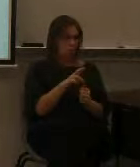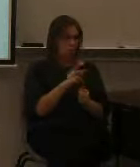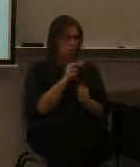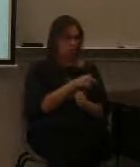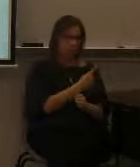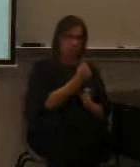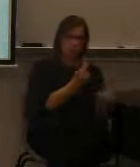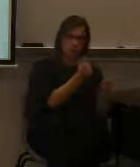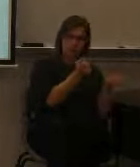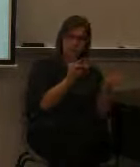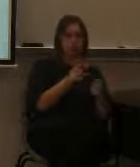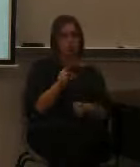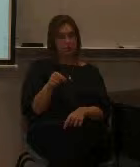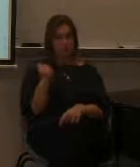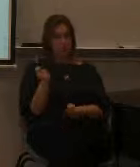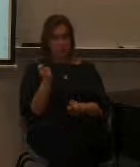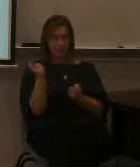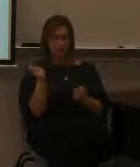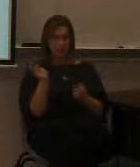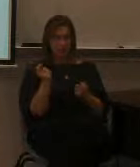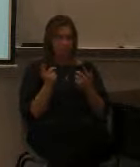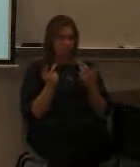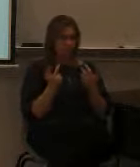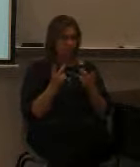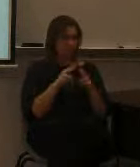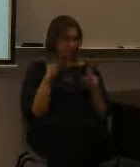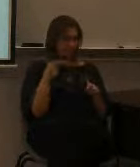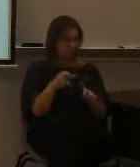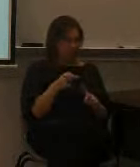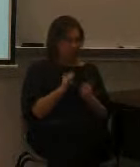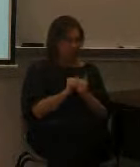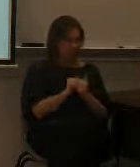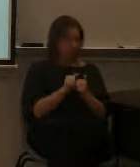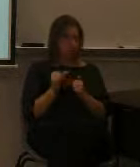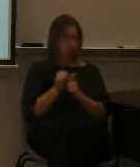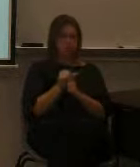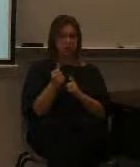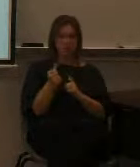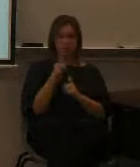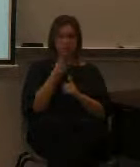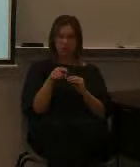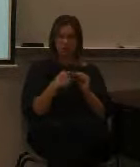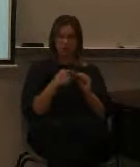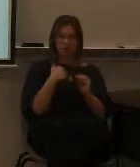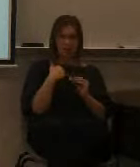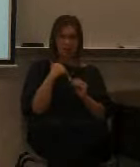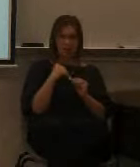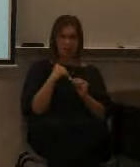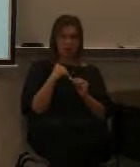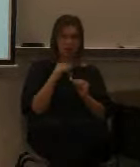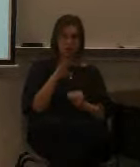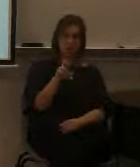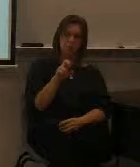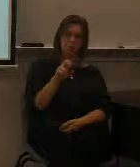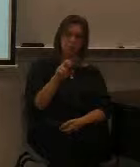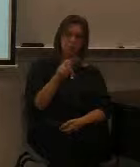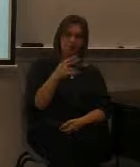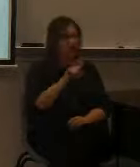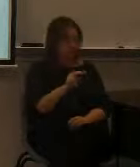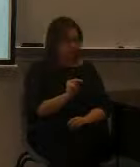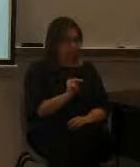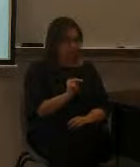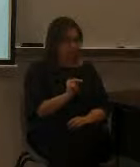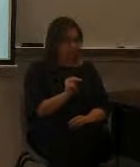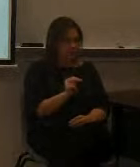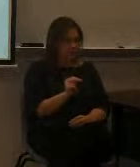It's a very specific competition. And then in addition, we've also mentioned a little bit about how benthic organisms compete for space. So if